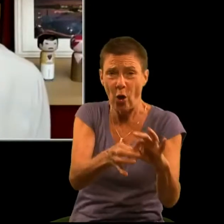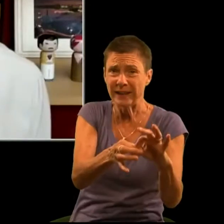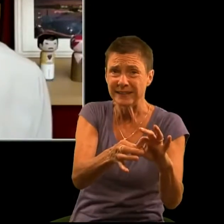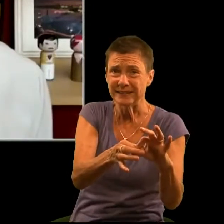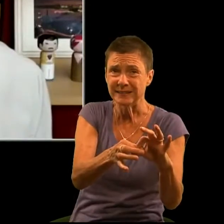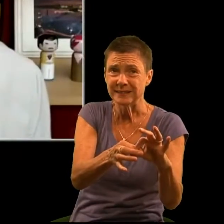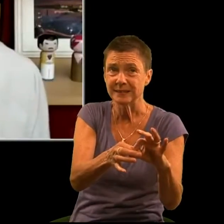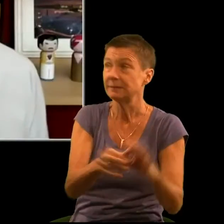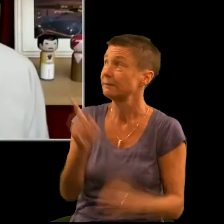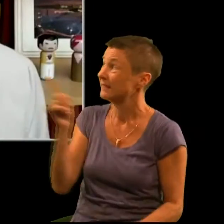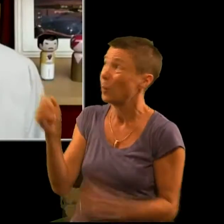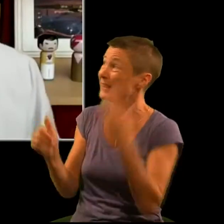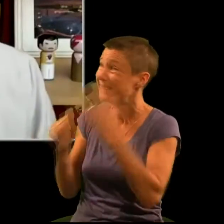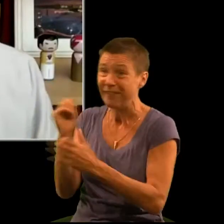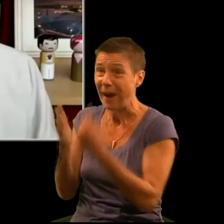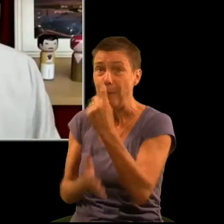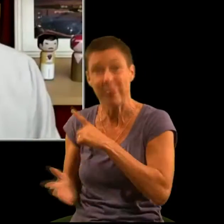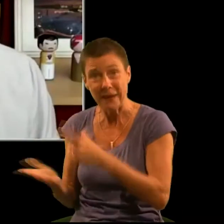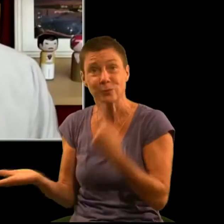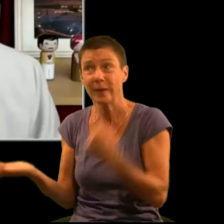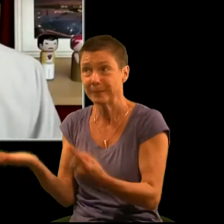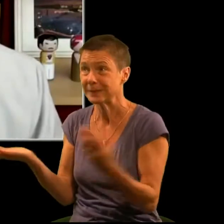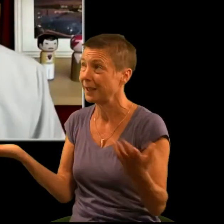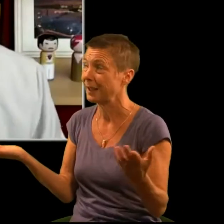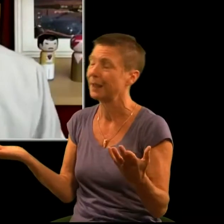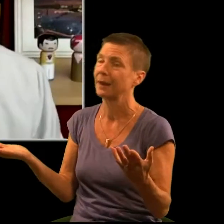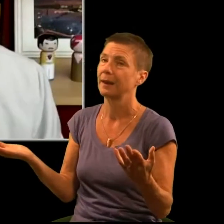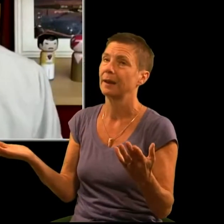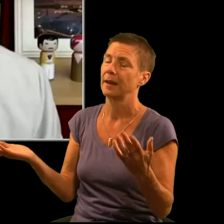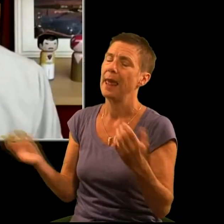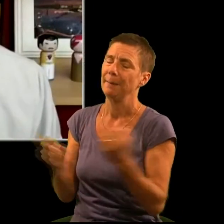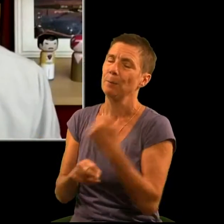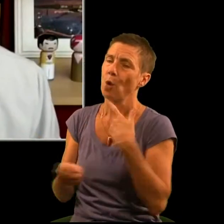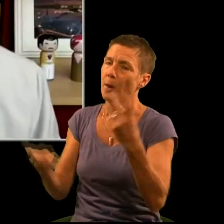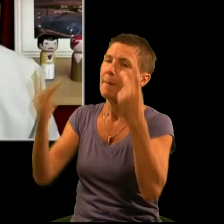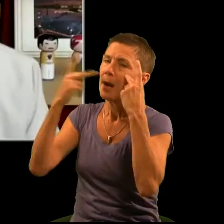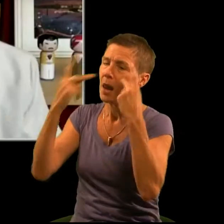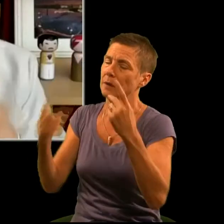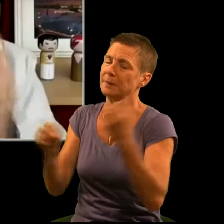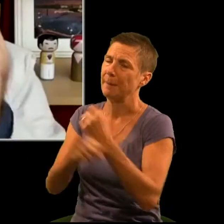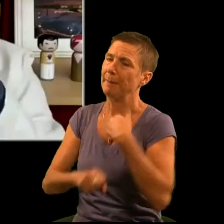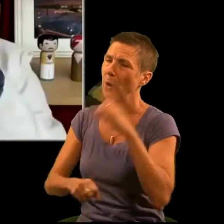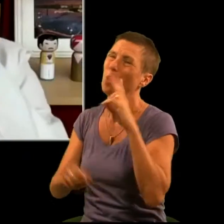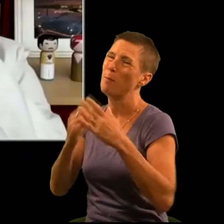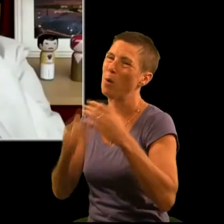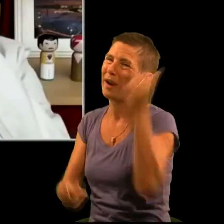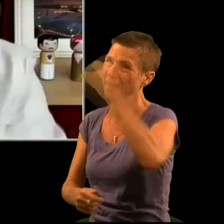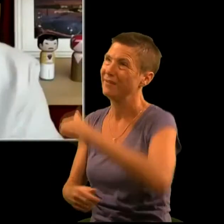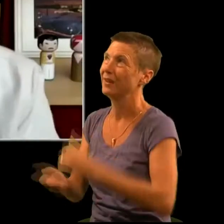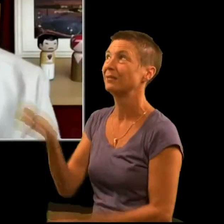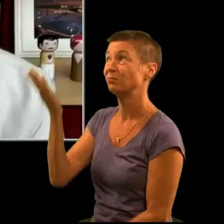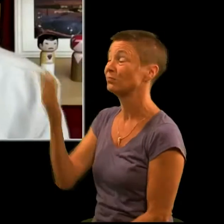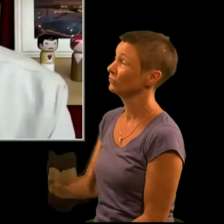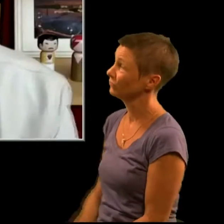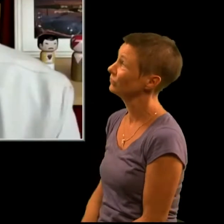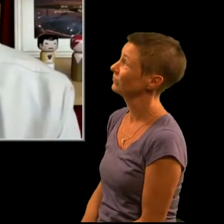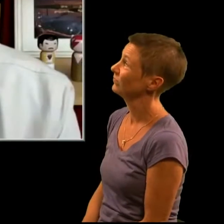saying. Let me just put on my glasses to make it look more sciencey. Yeah.